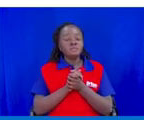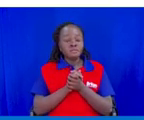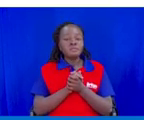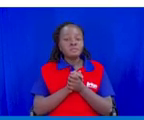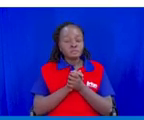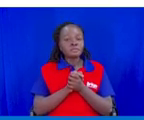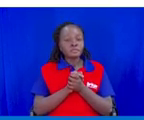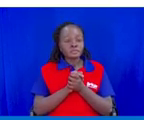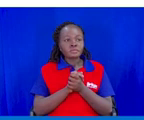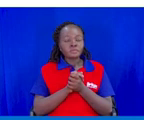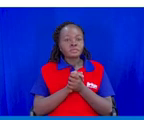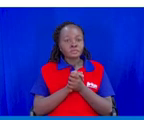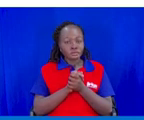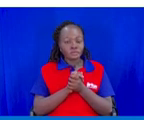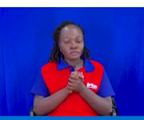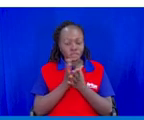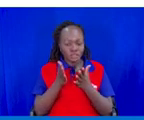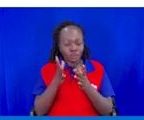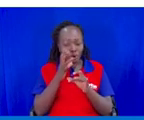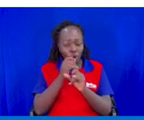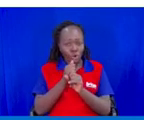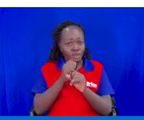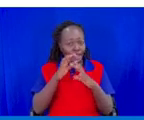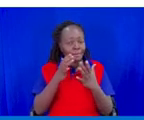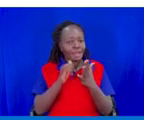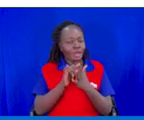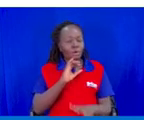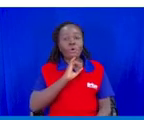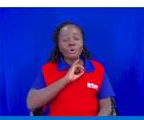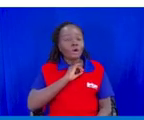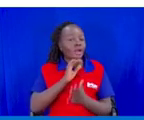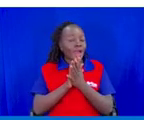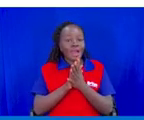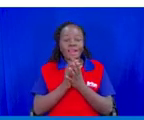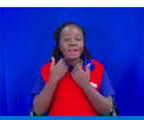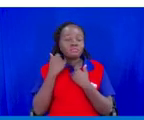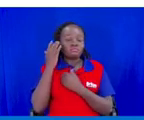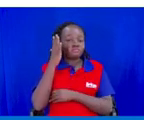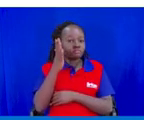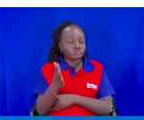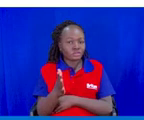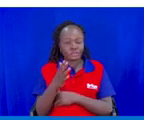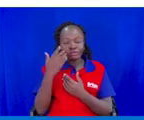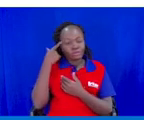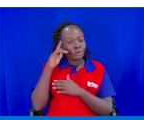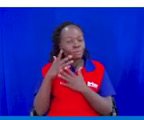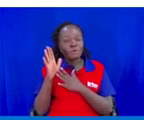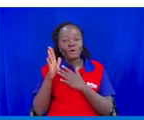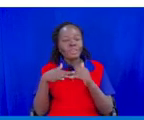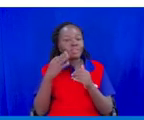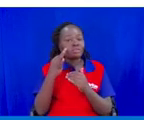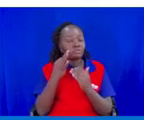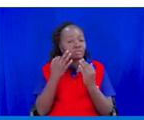The holding company is a holding company that owns and has direct oversight over 3 different lines of